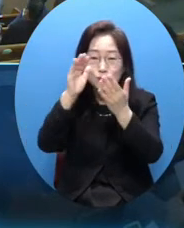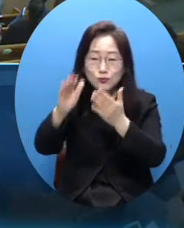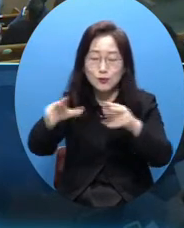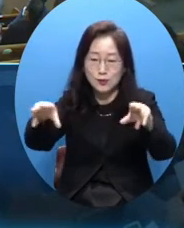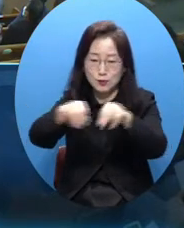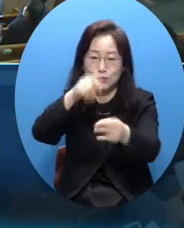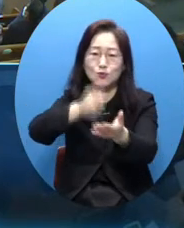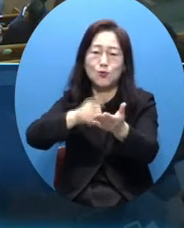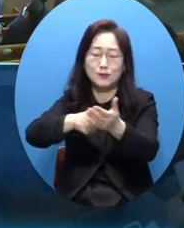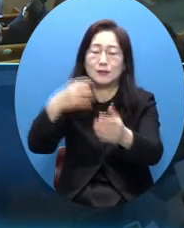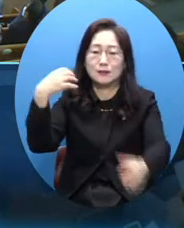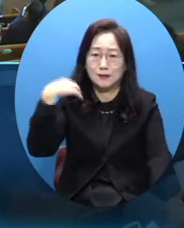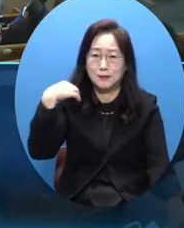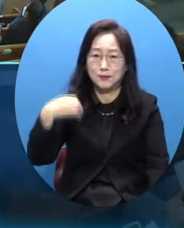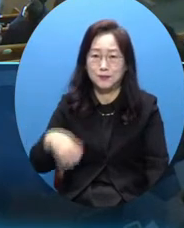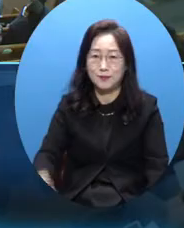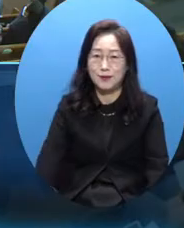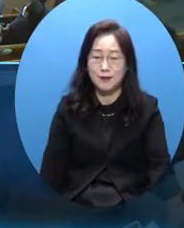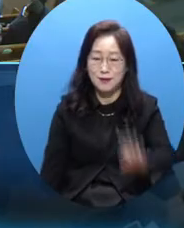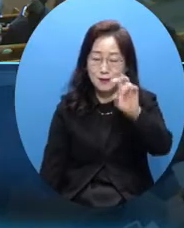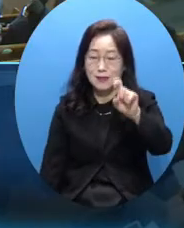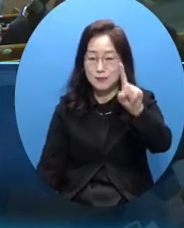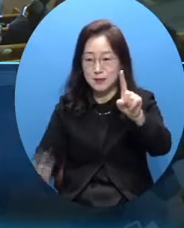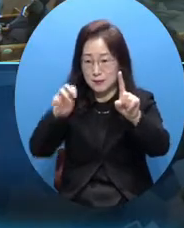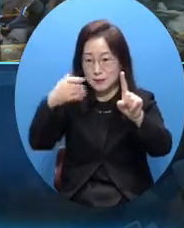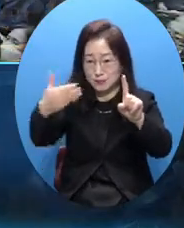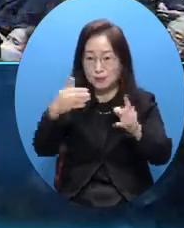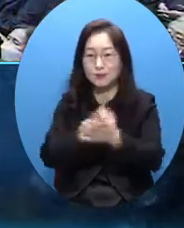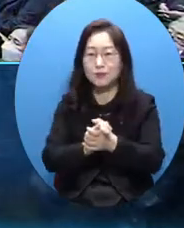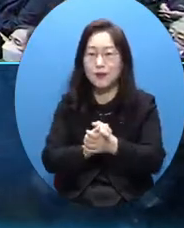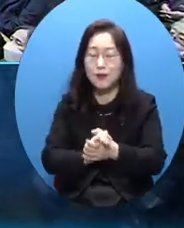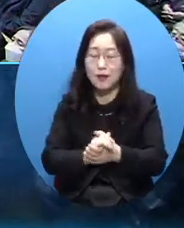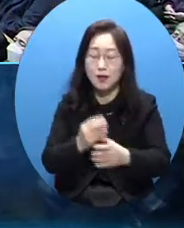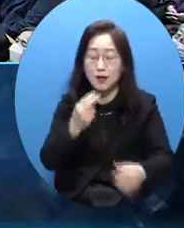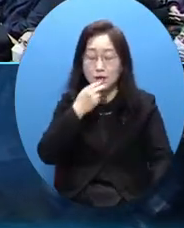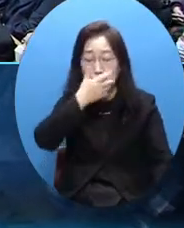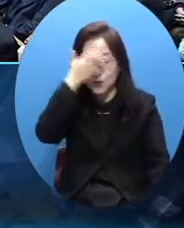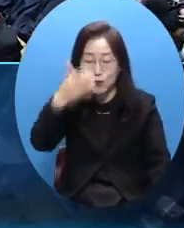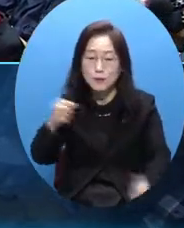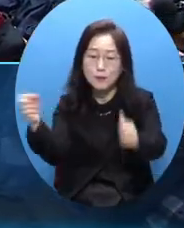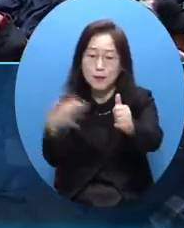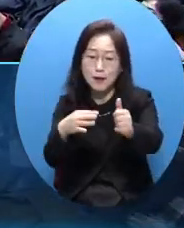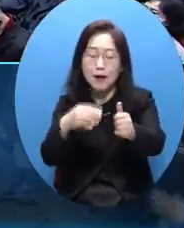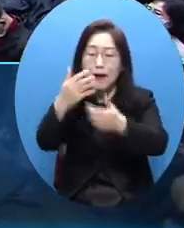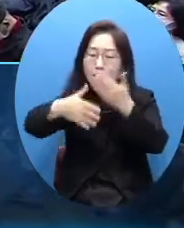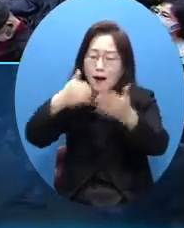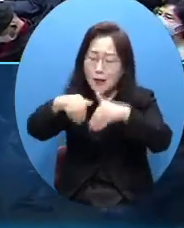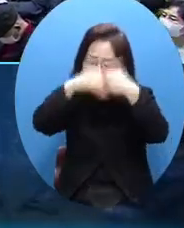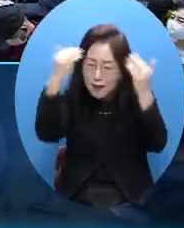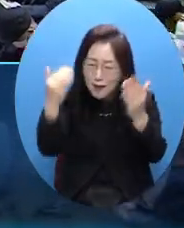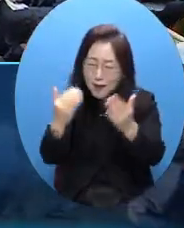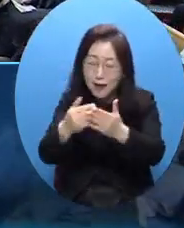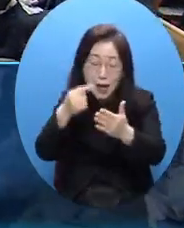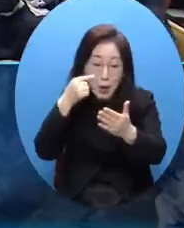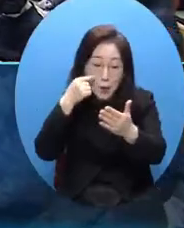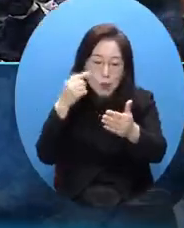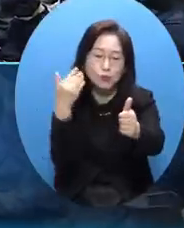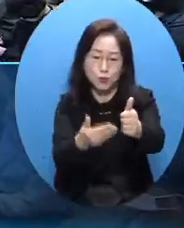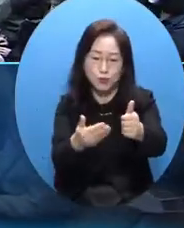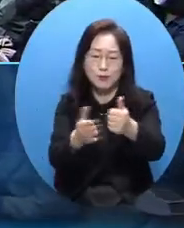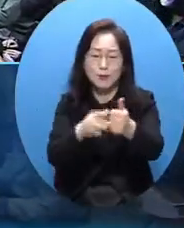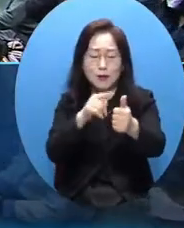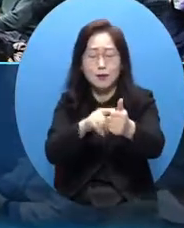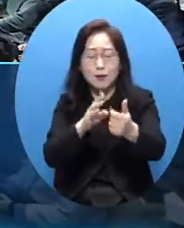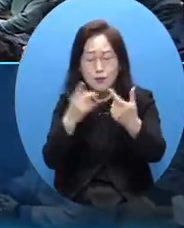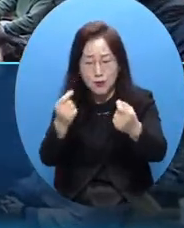the Bible is talking like this 41 says the Pharaoh said to Joseph since the God has made all